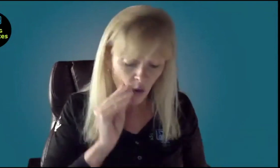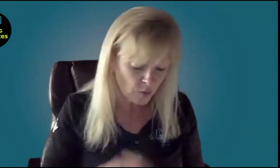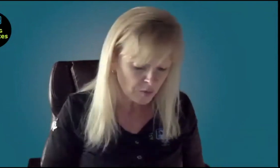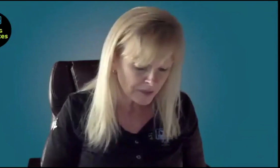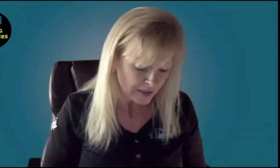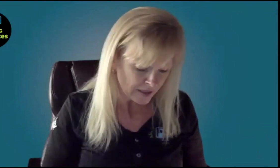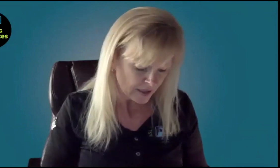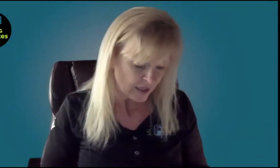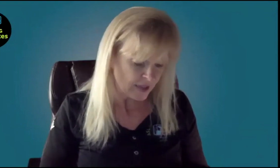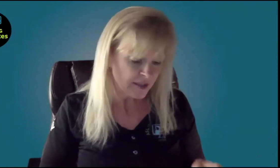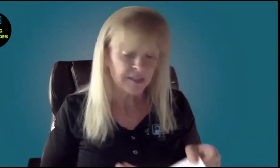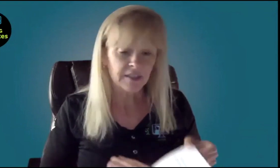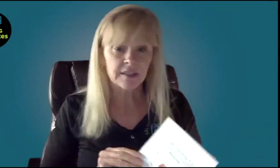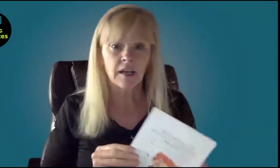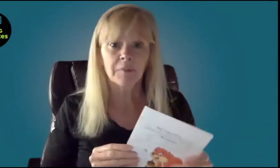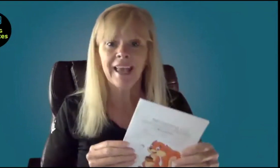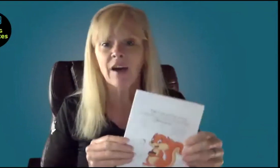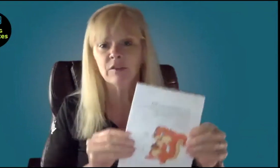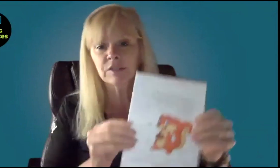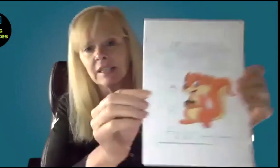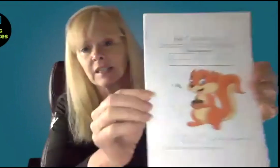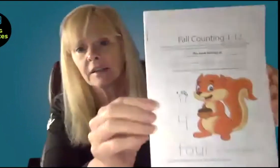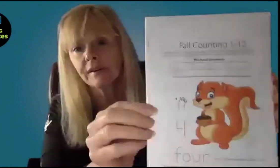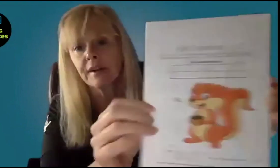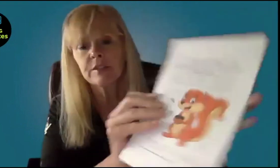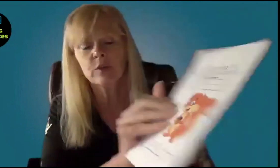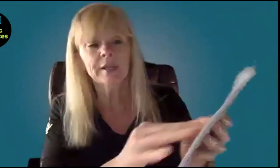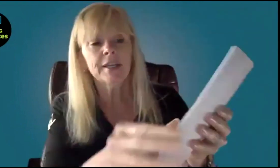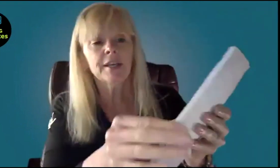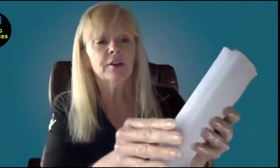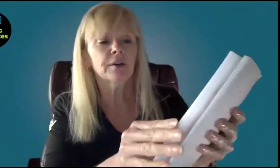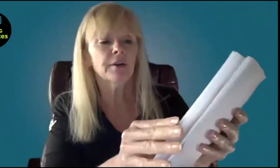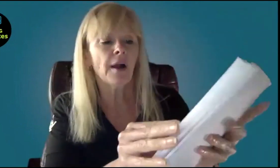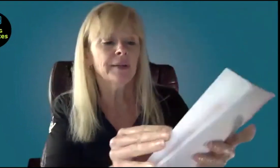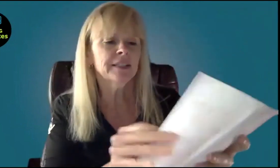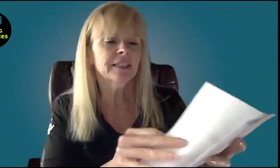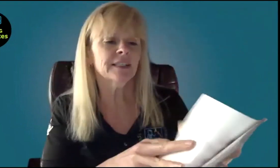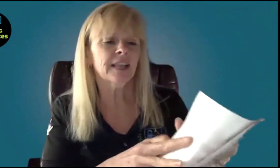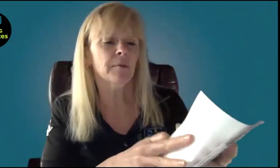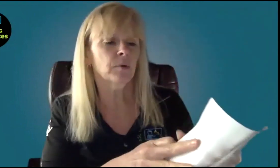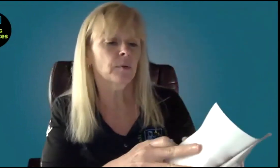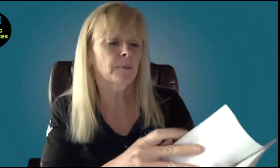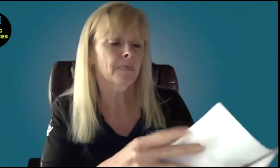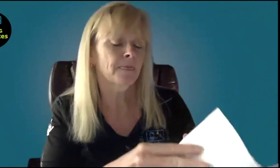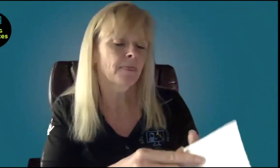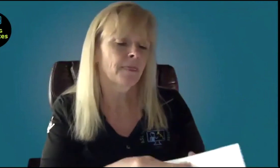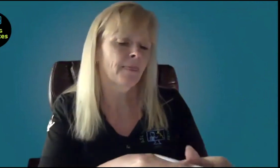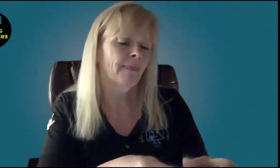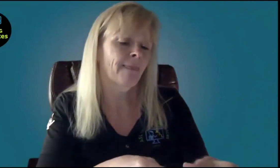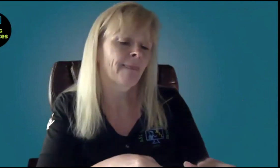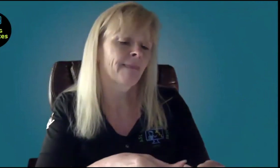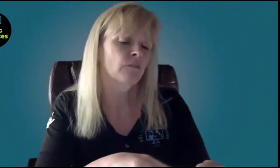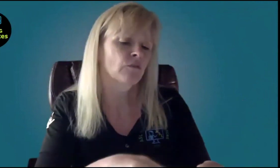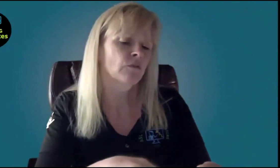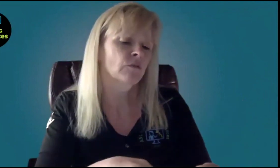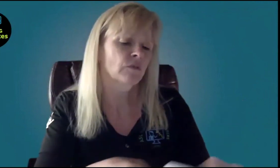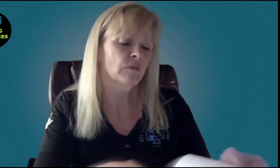send home, and this is counting. So in here, this is a sample.